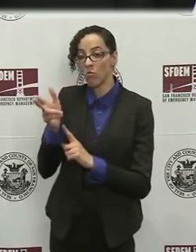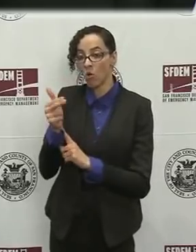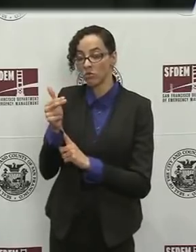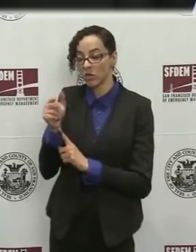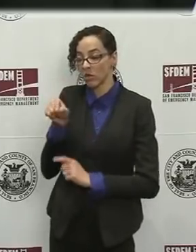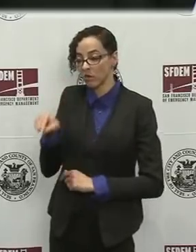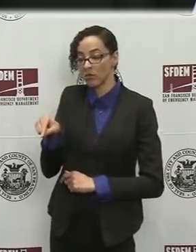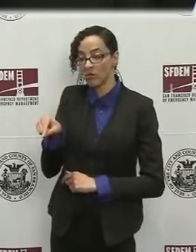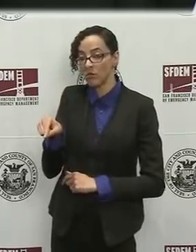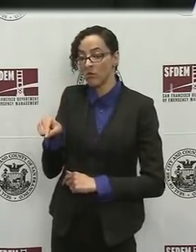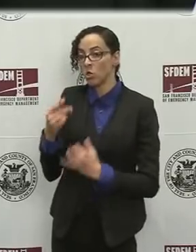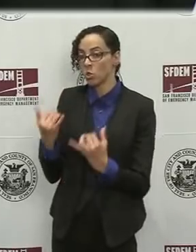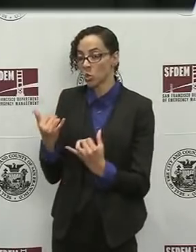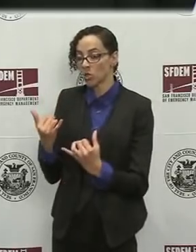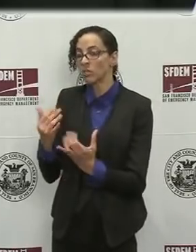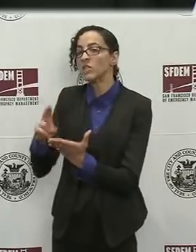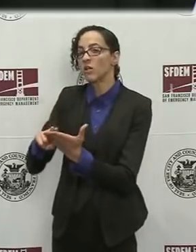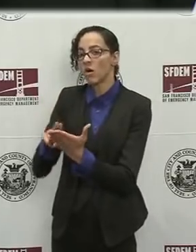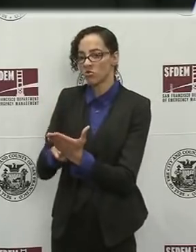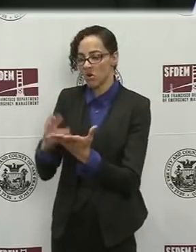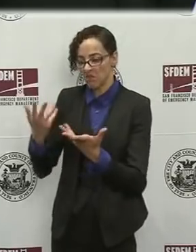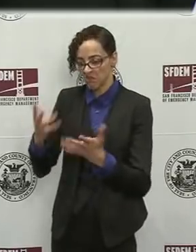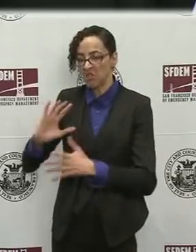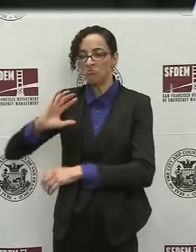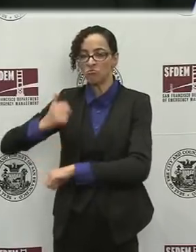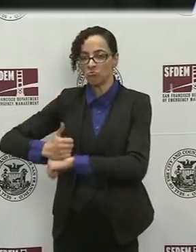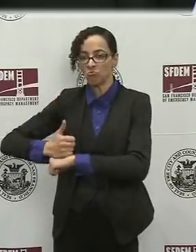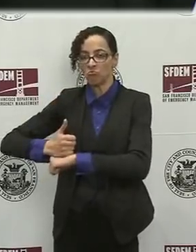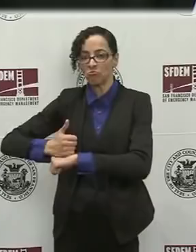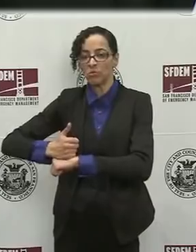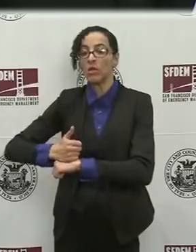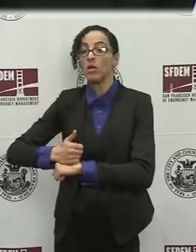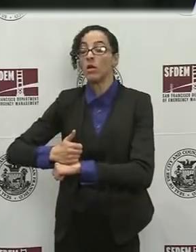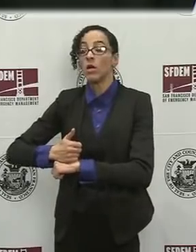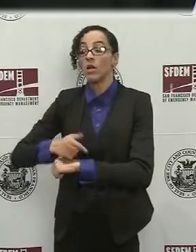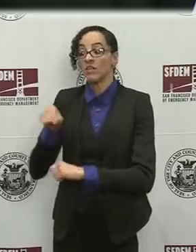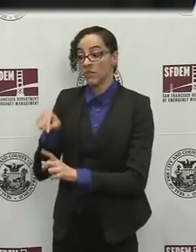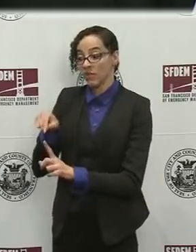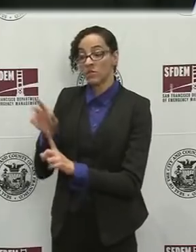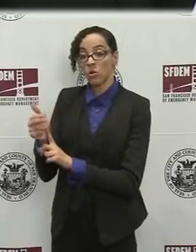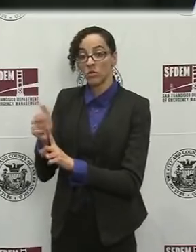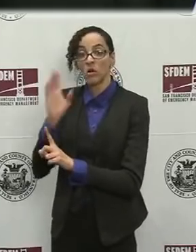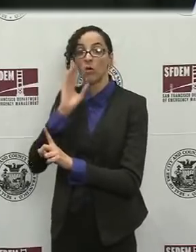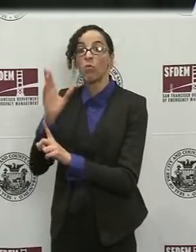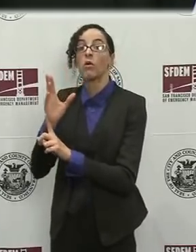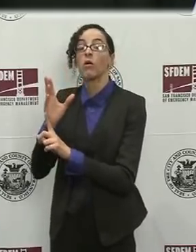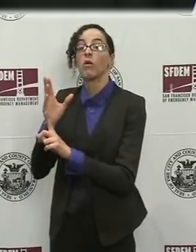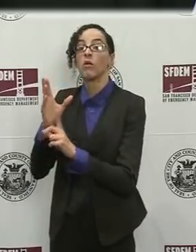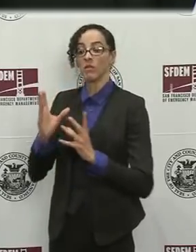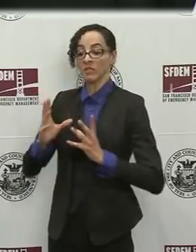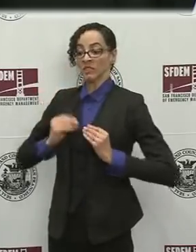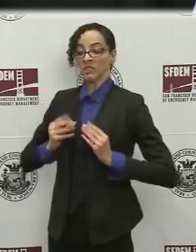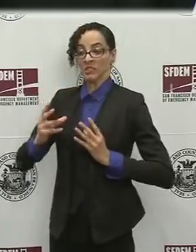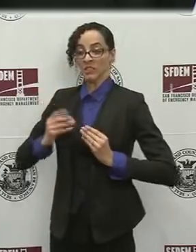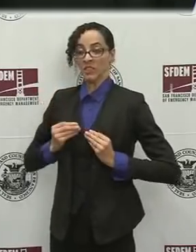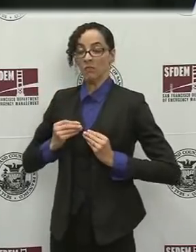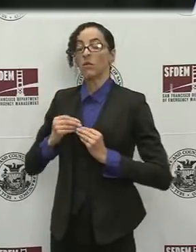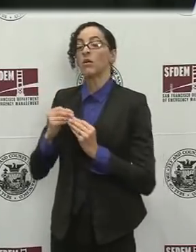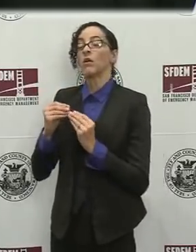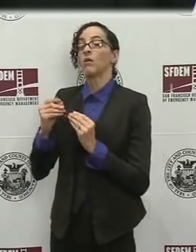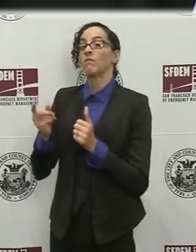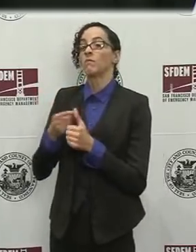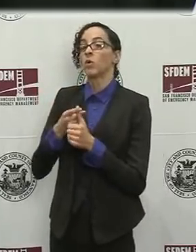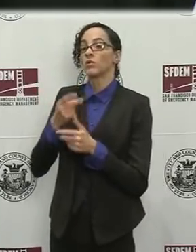contract and will receive healthcare responders immediately. The second has already opened